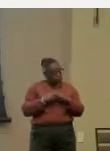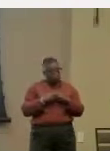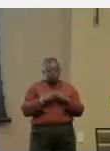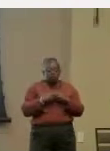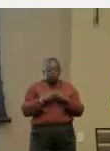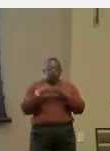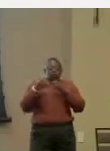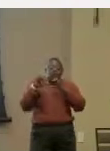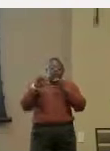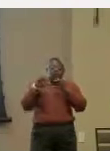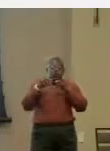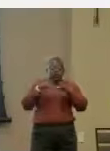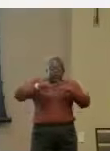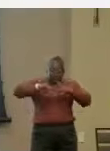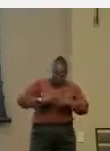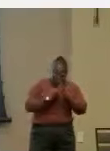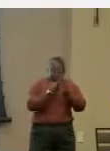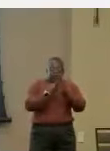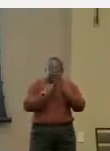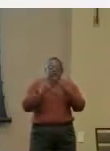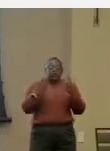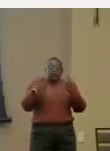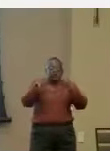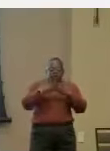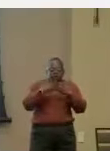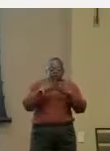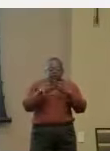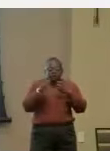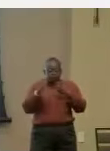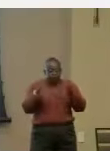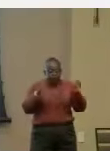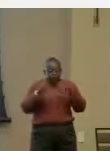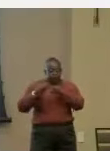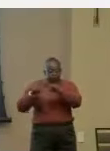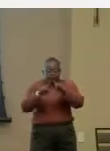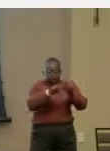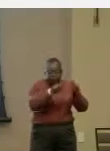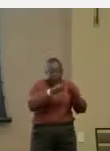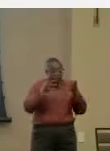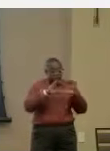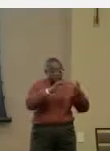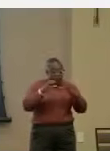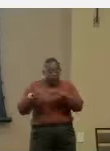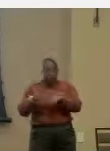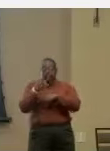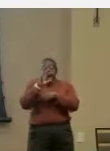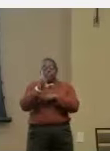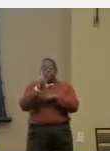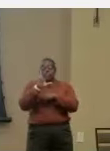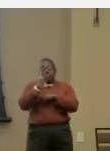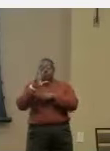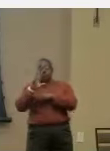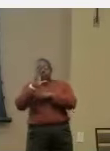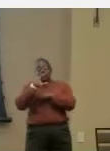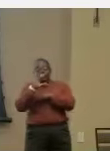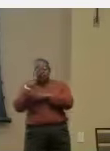activate complement, complement splits and breaks away into different components. So like C3 and C4,